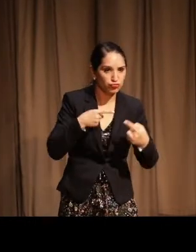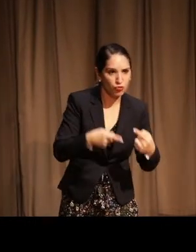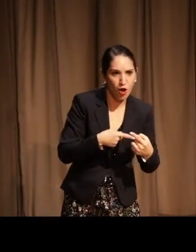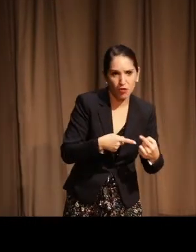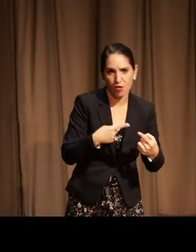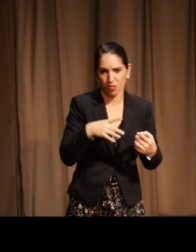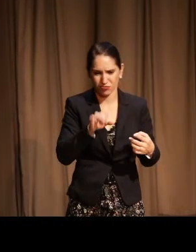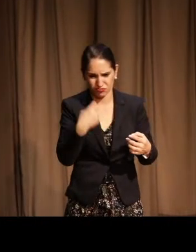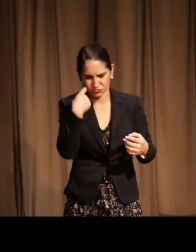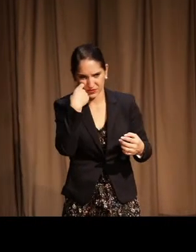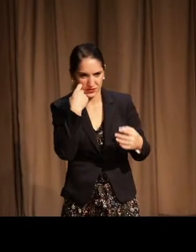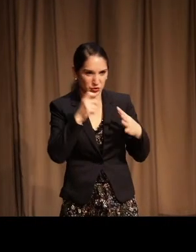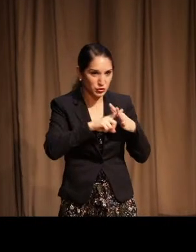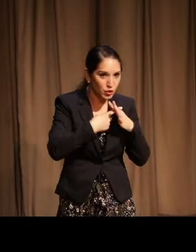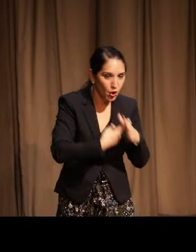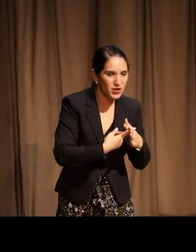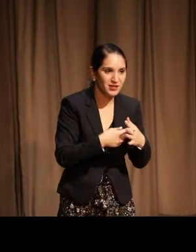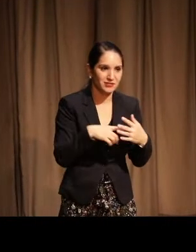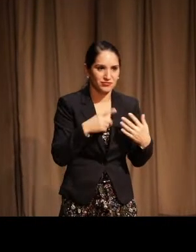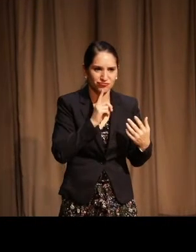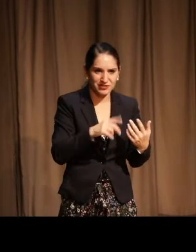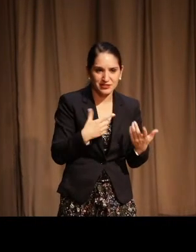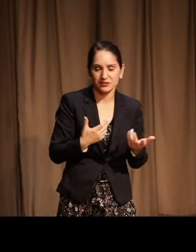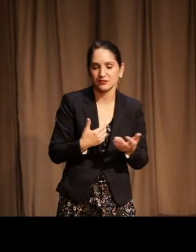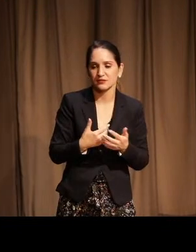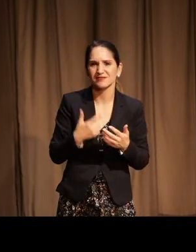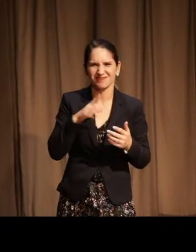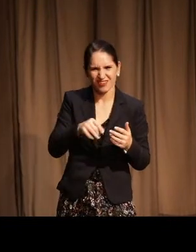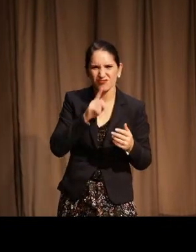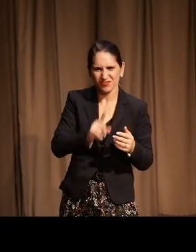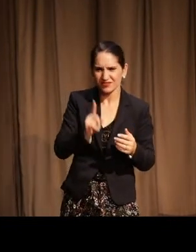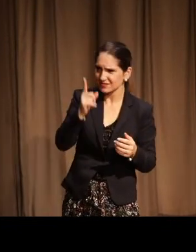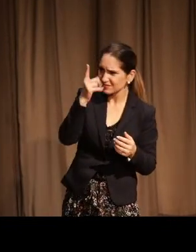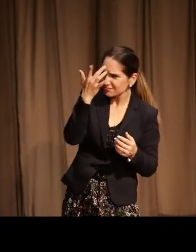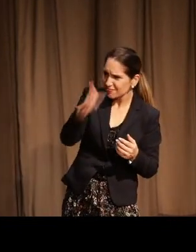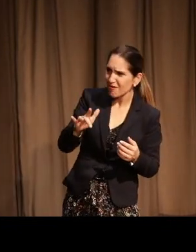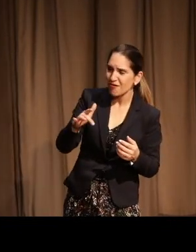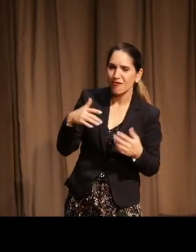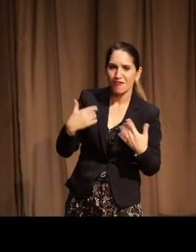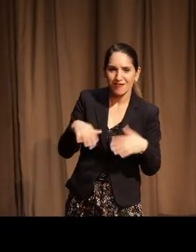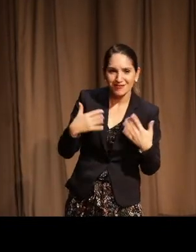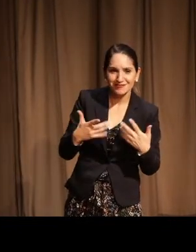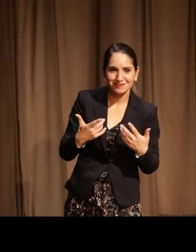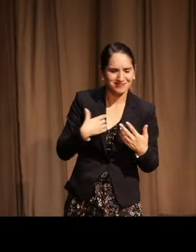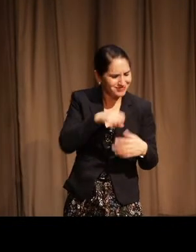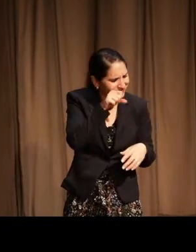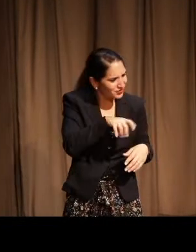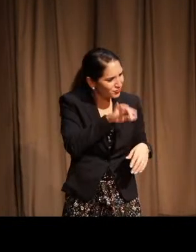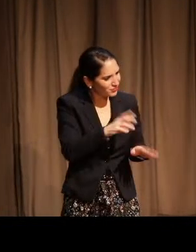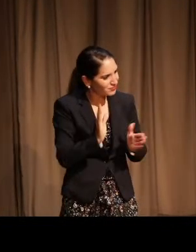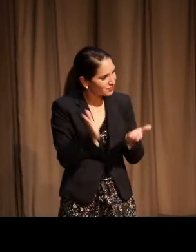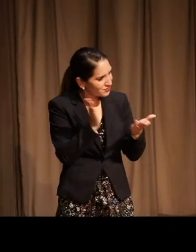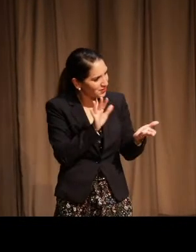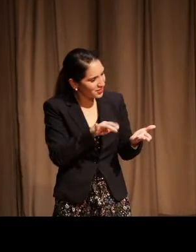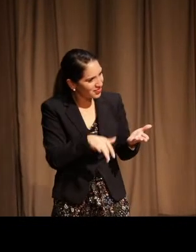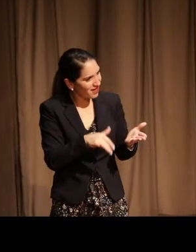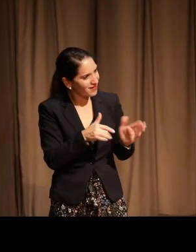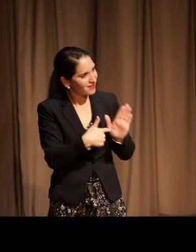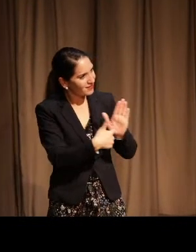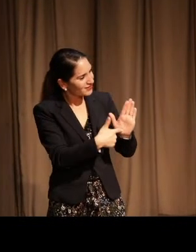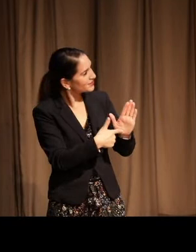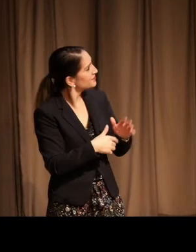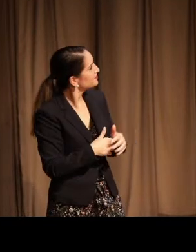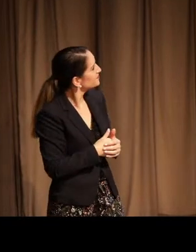It's a phrase of Chico Mendes. He's really genius. Yeah. I love that you brought that together. And